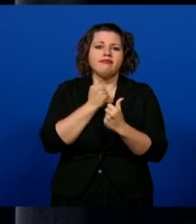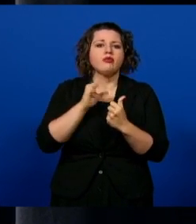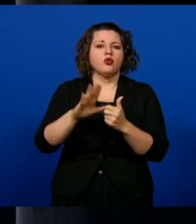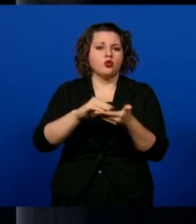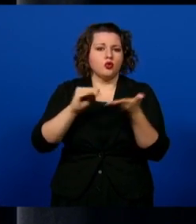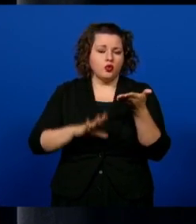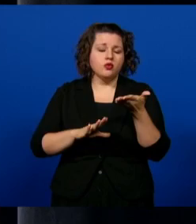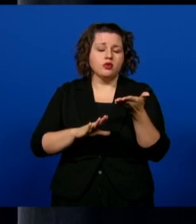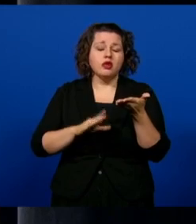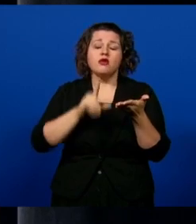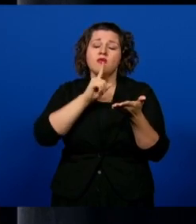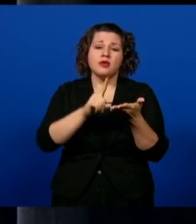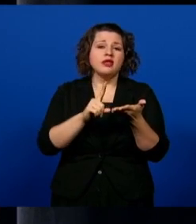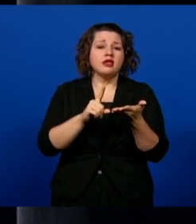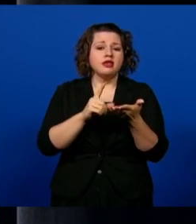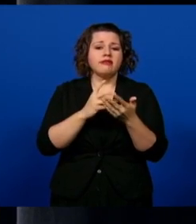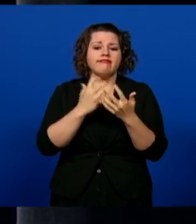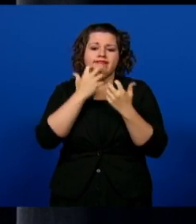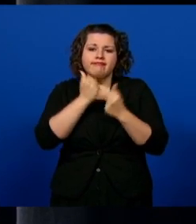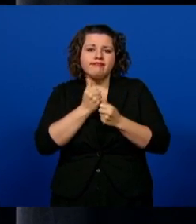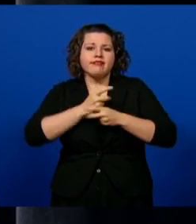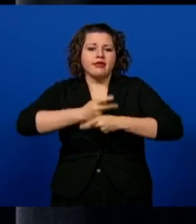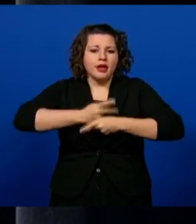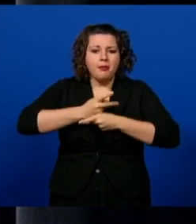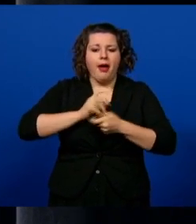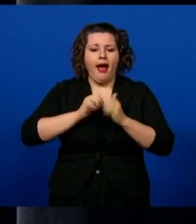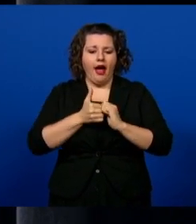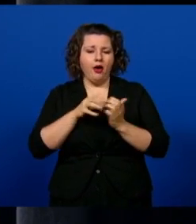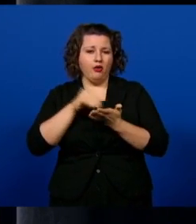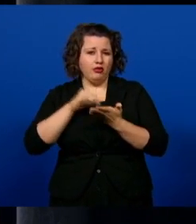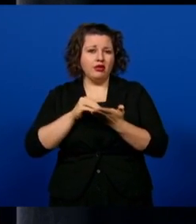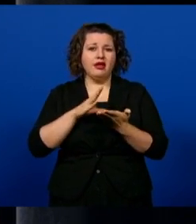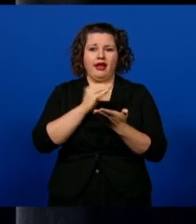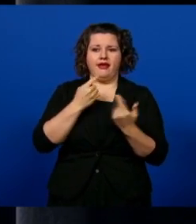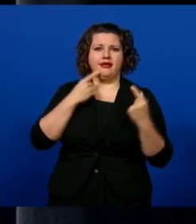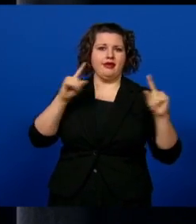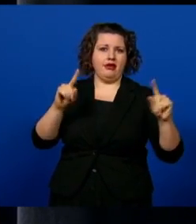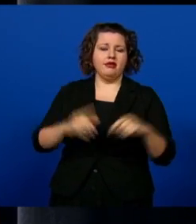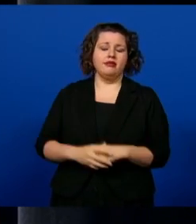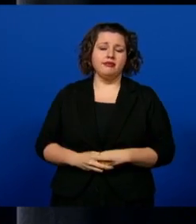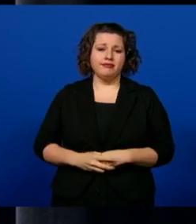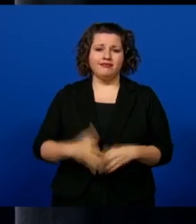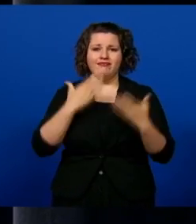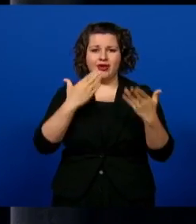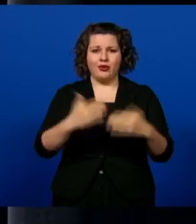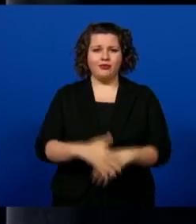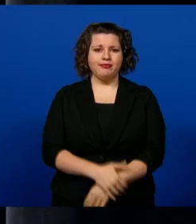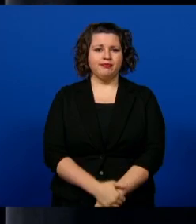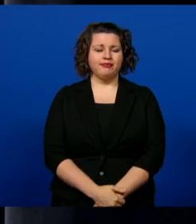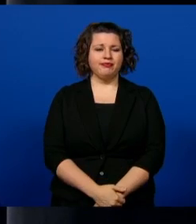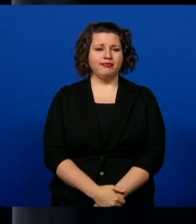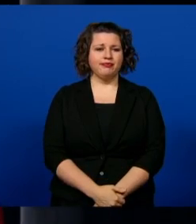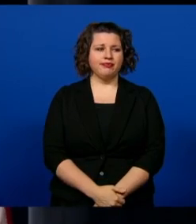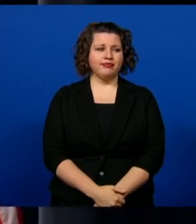and they care about the way that they are learning and the success that we might have. Thank you.